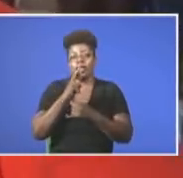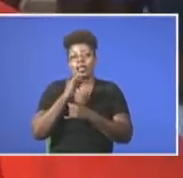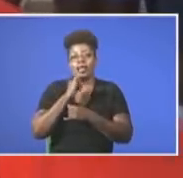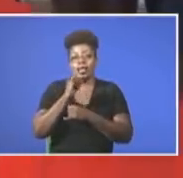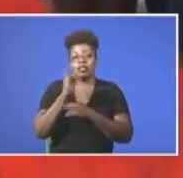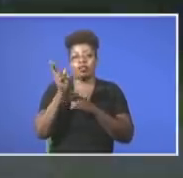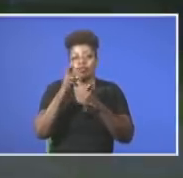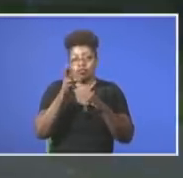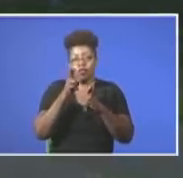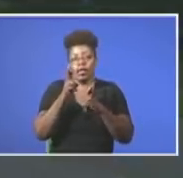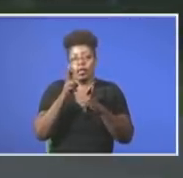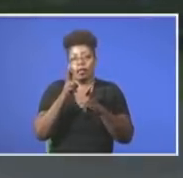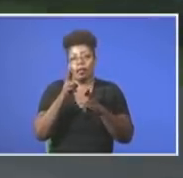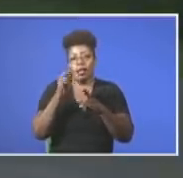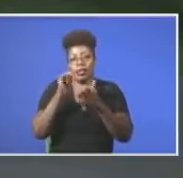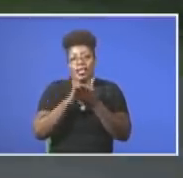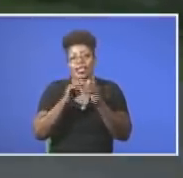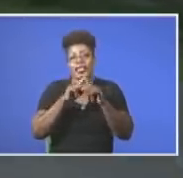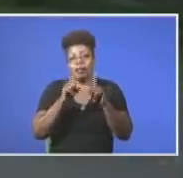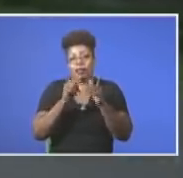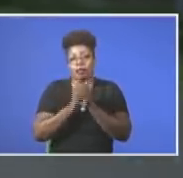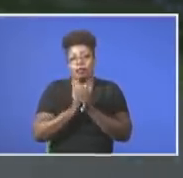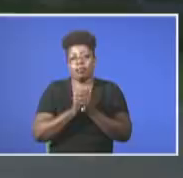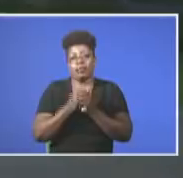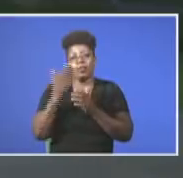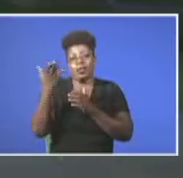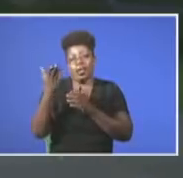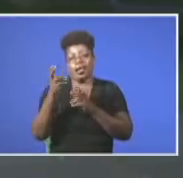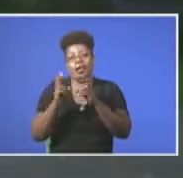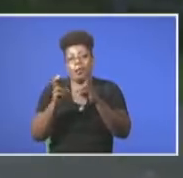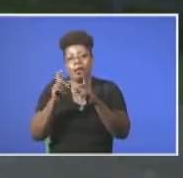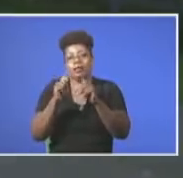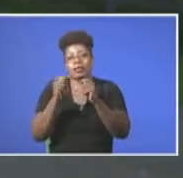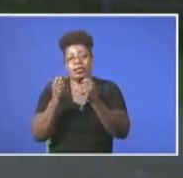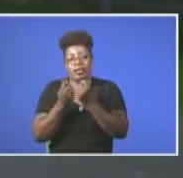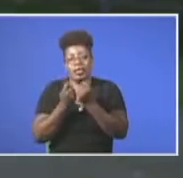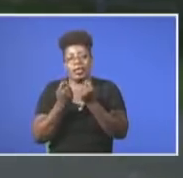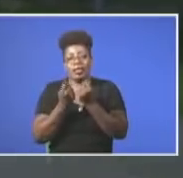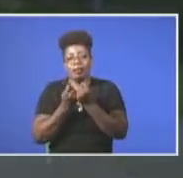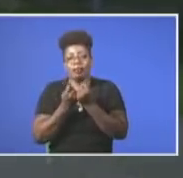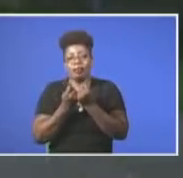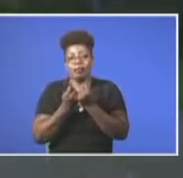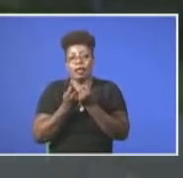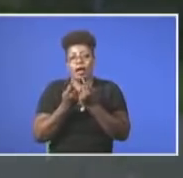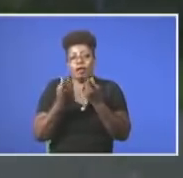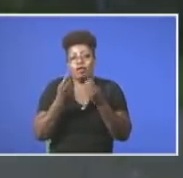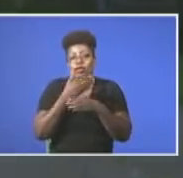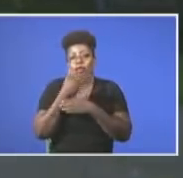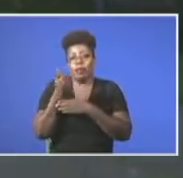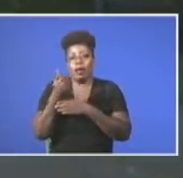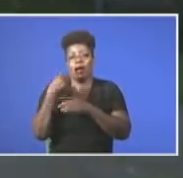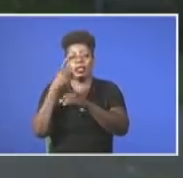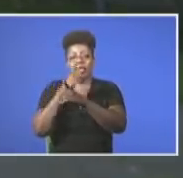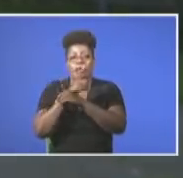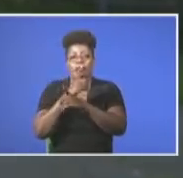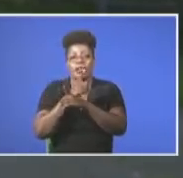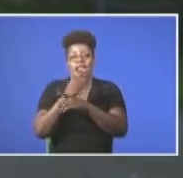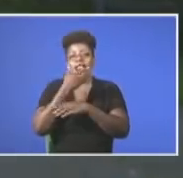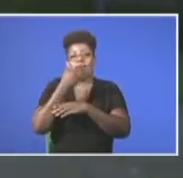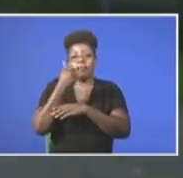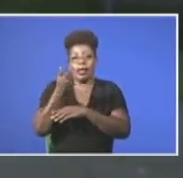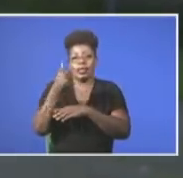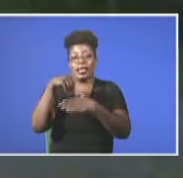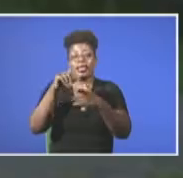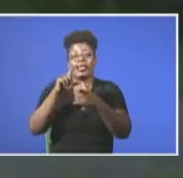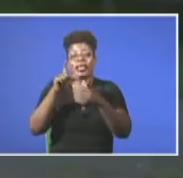be the difference. They're a competitive team, but I just feel like our team comes on the top simply, we're just we're a little bit better. As far as our defense, I think our defense is the best defense in the